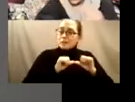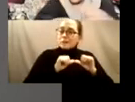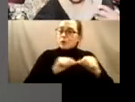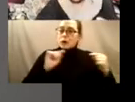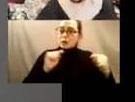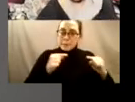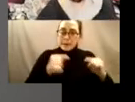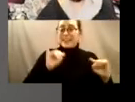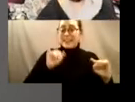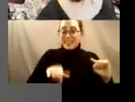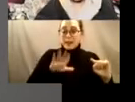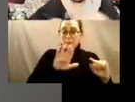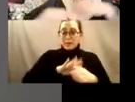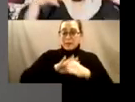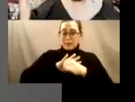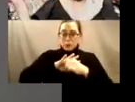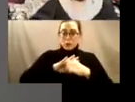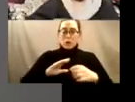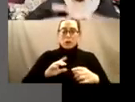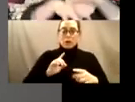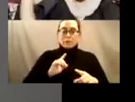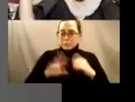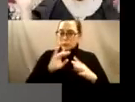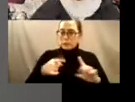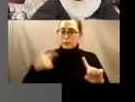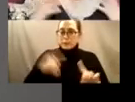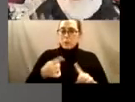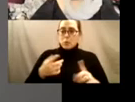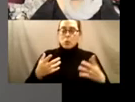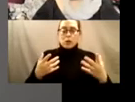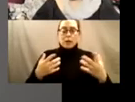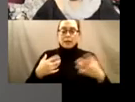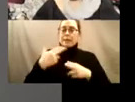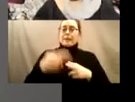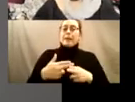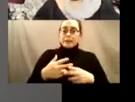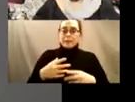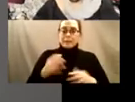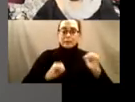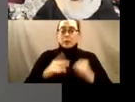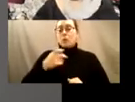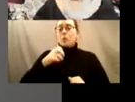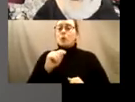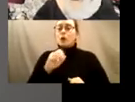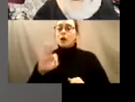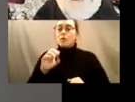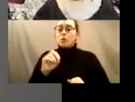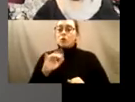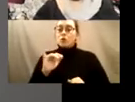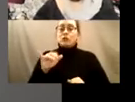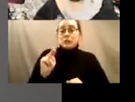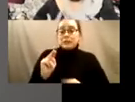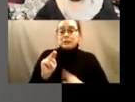this piece kind of gets to the whole name of the show. So with Point of Origin, the name is, there's